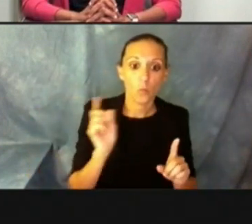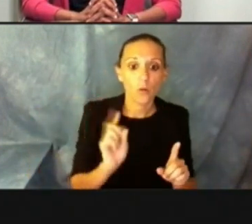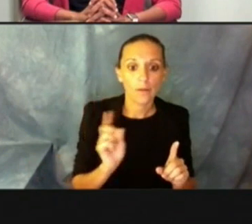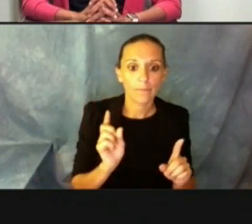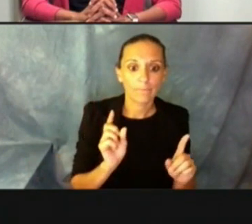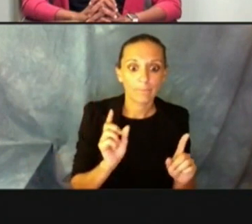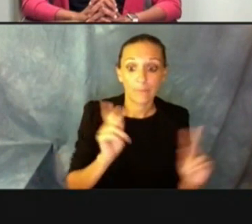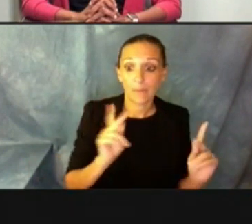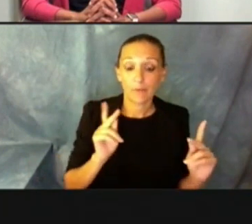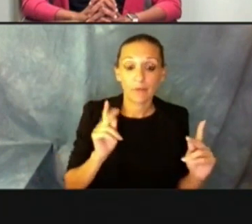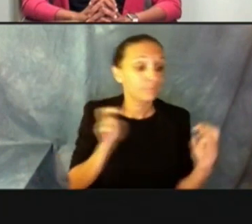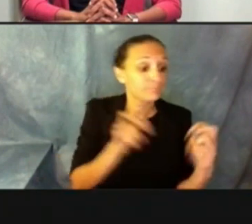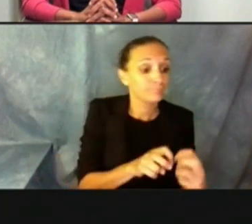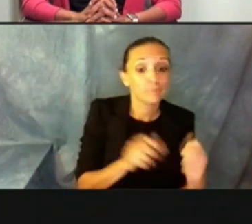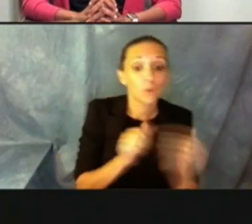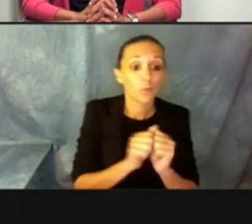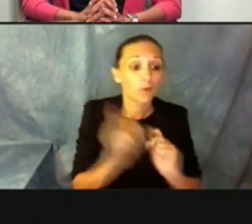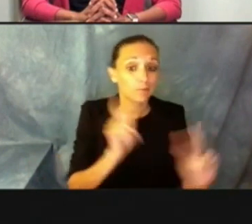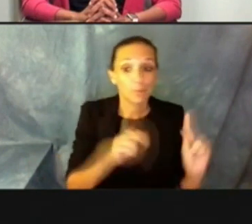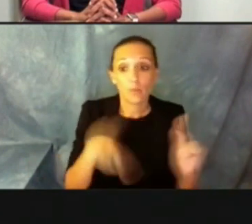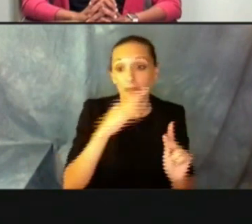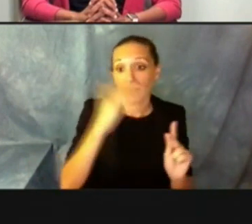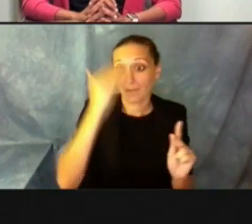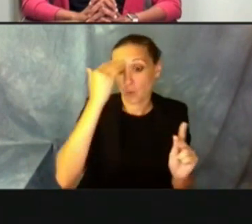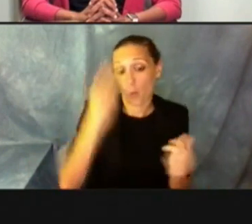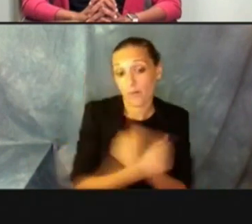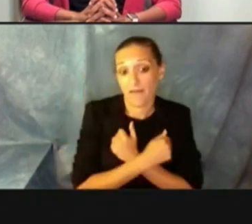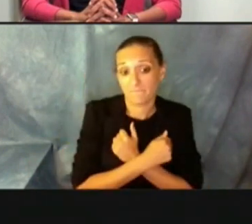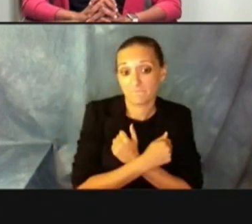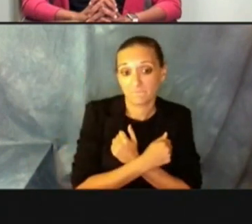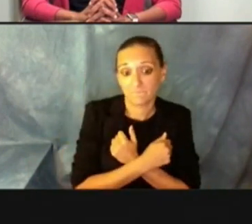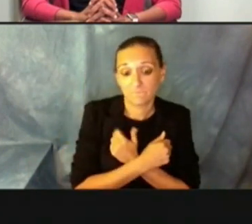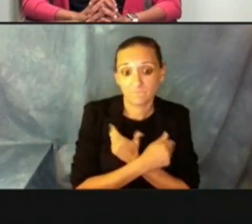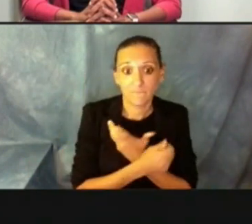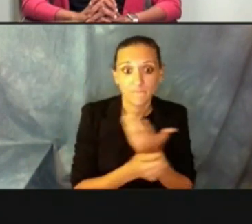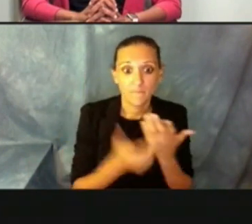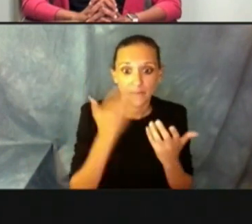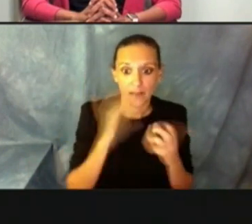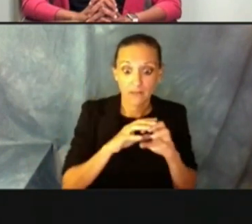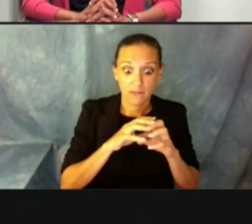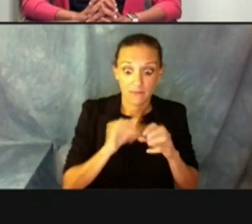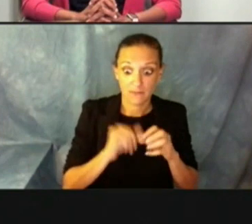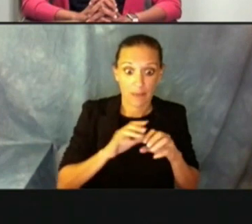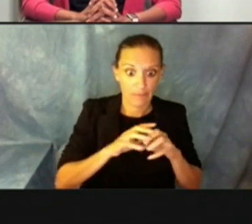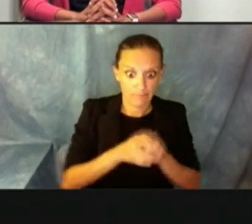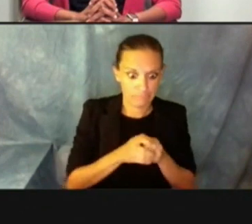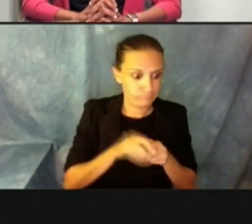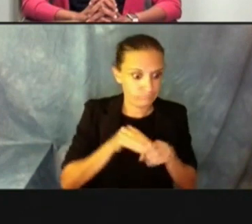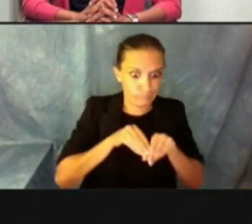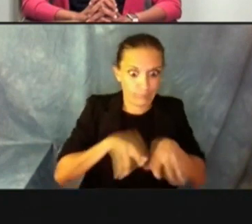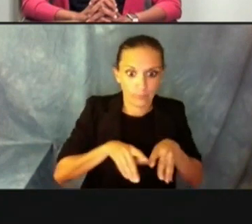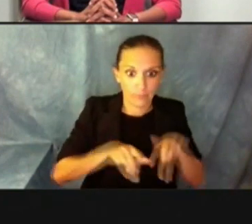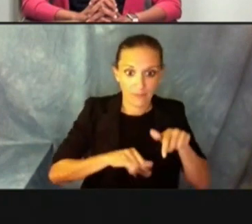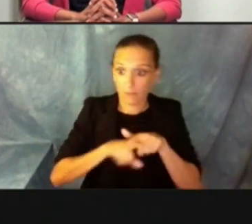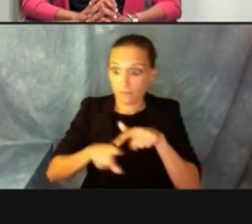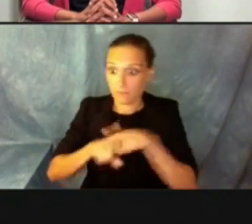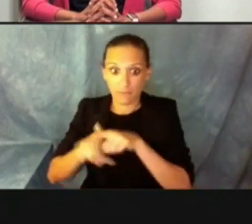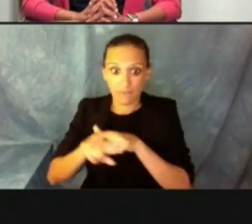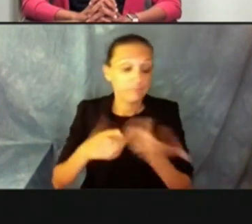with people that they know and love. We've had clusters that have occurred at